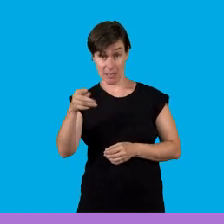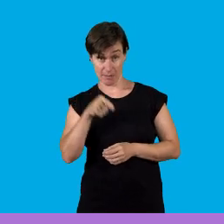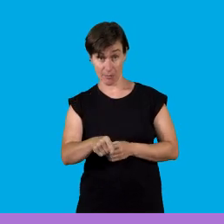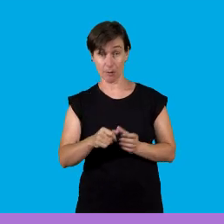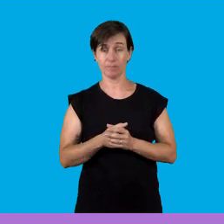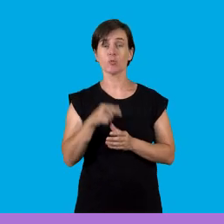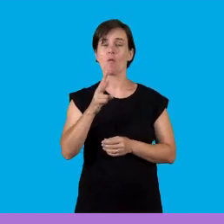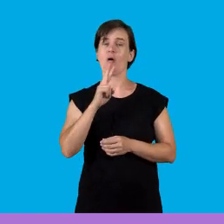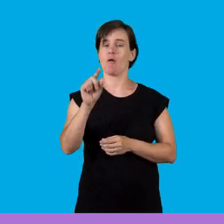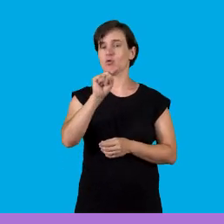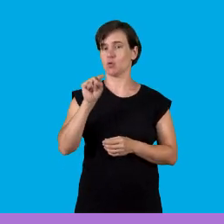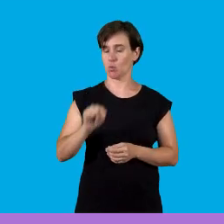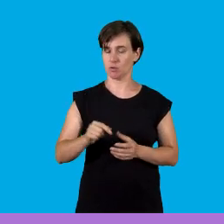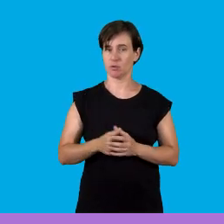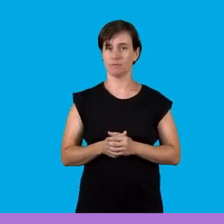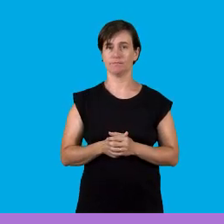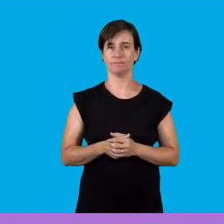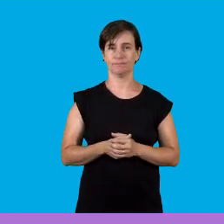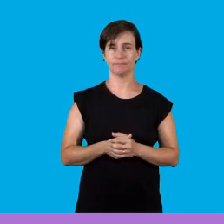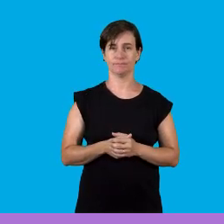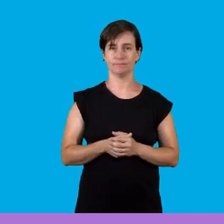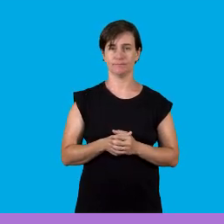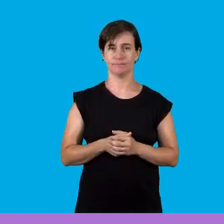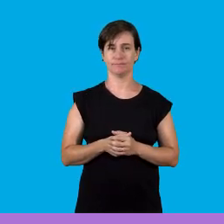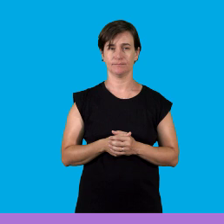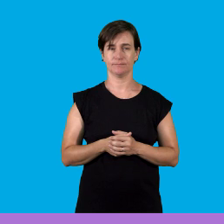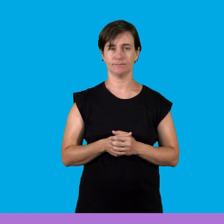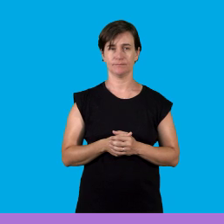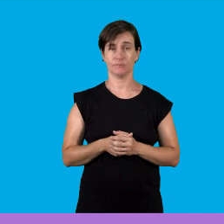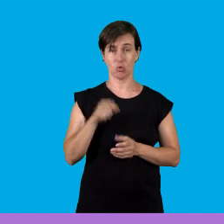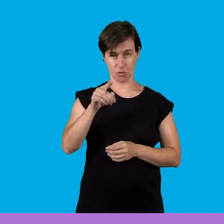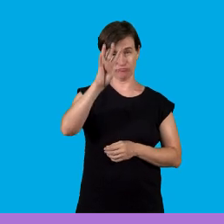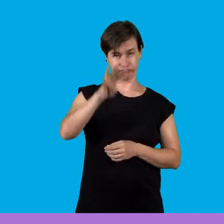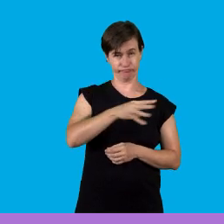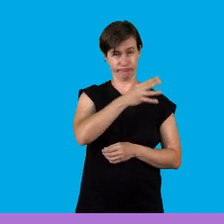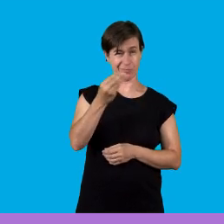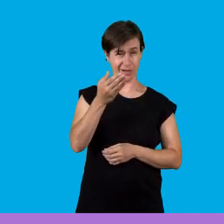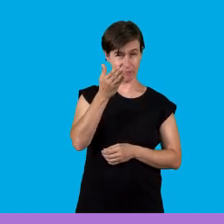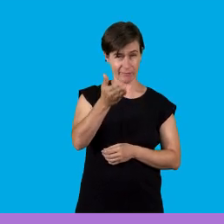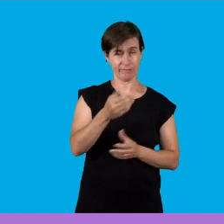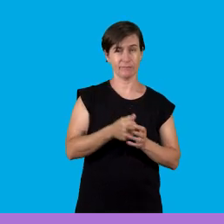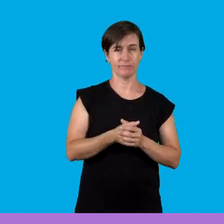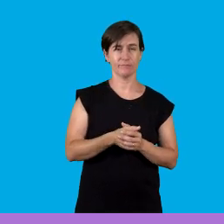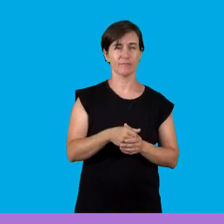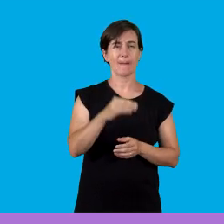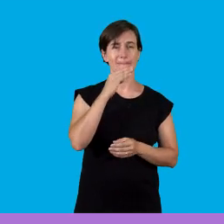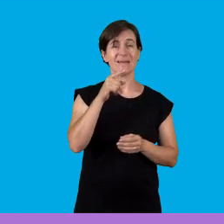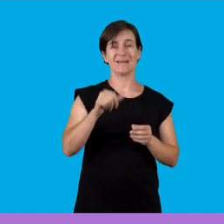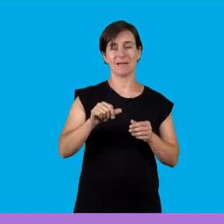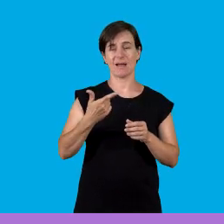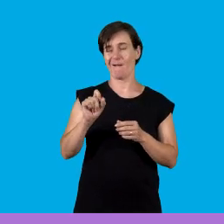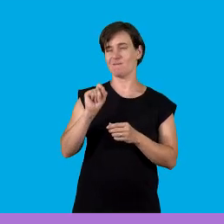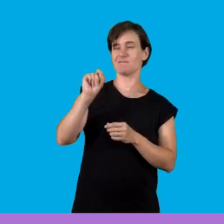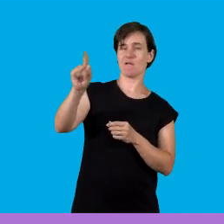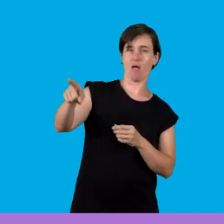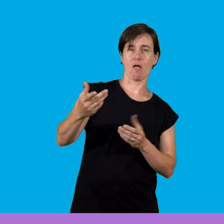below, right, to answer the questions to follow. Right, again, there's my conversion table, and I can see we are referring to